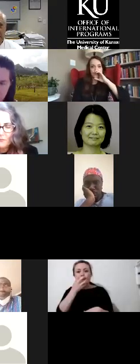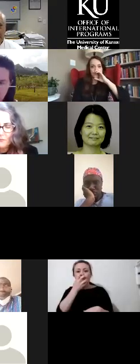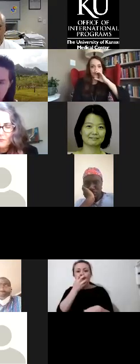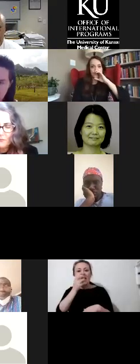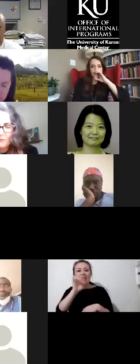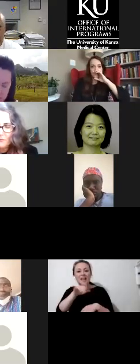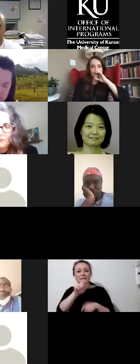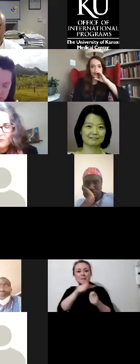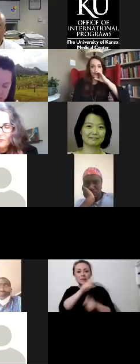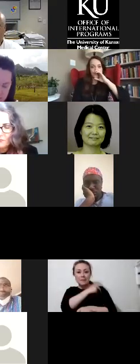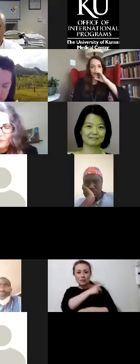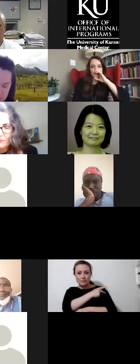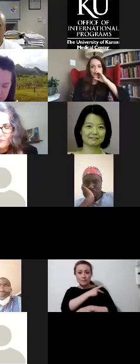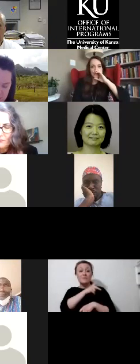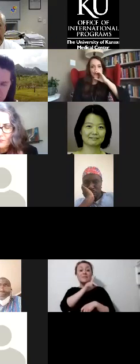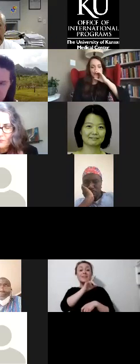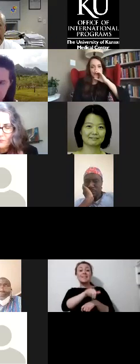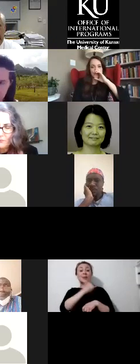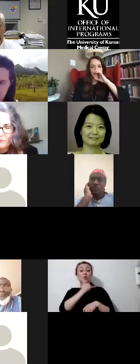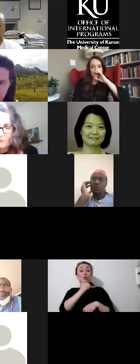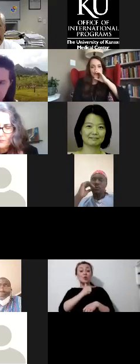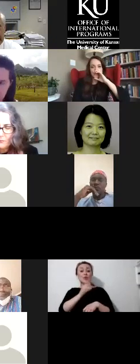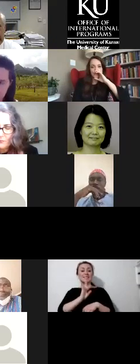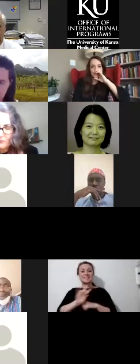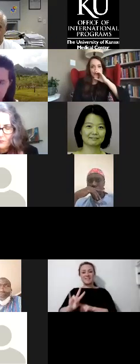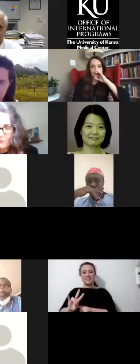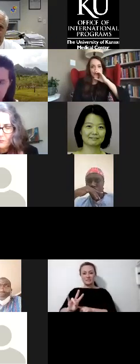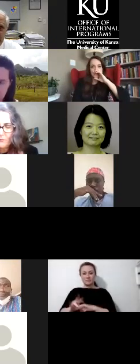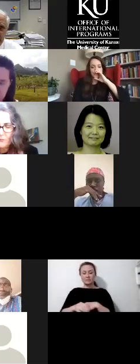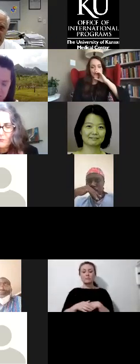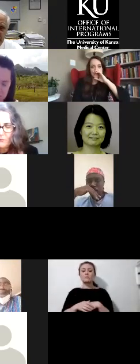And so this was a young girl, 7 years old, that